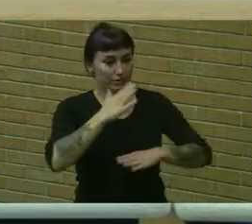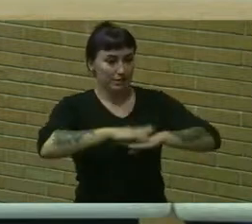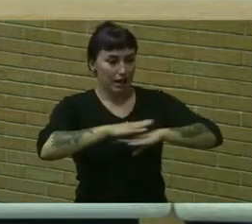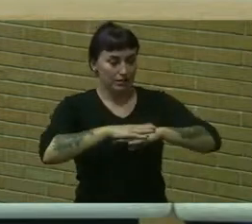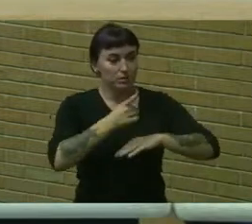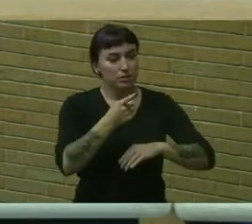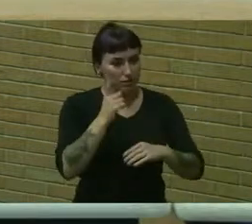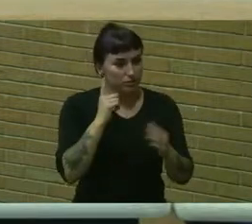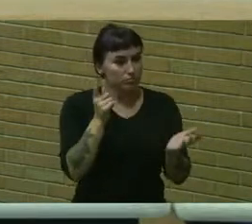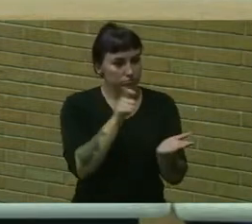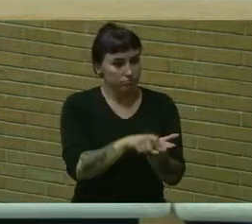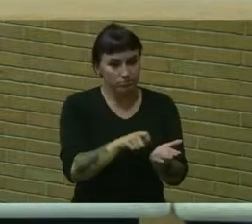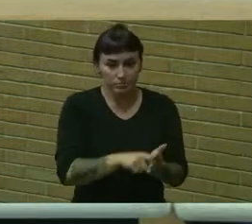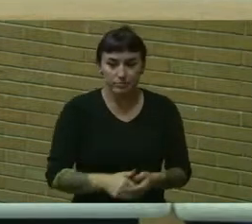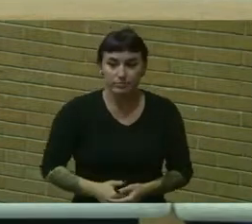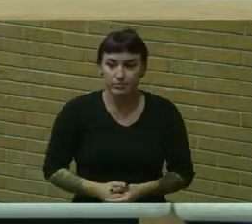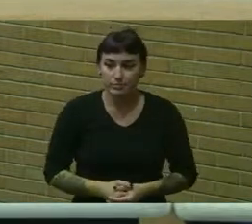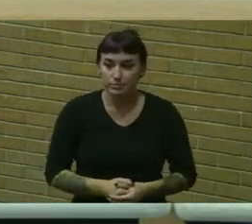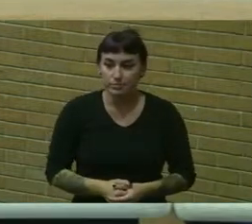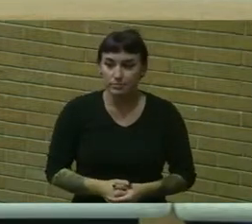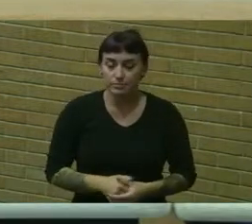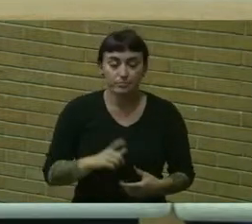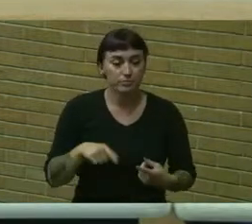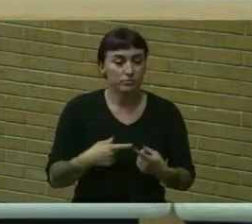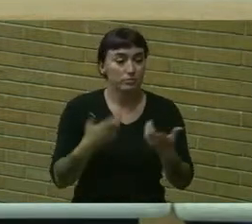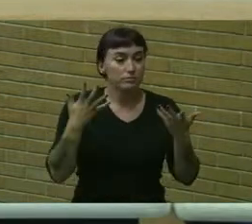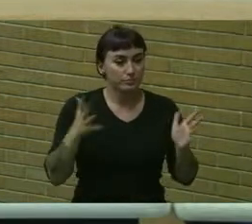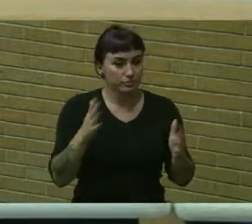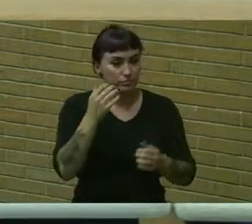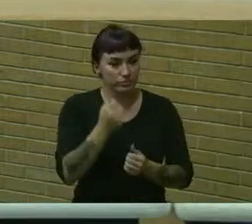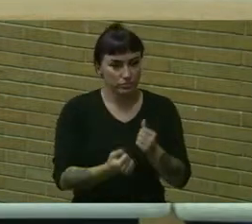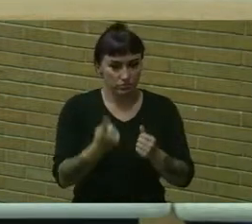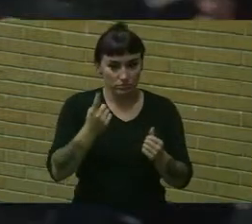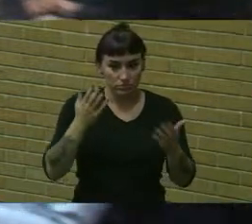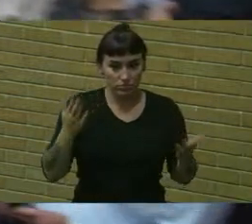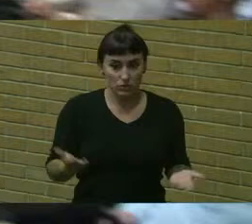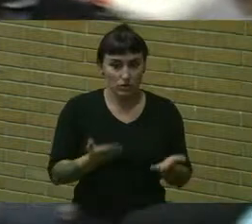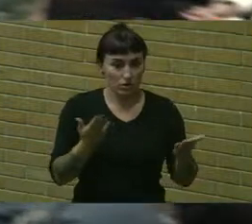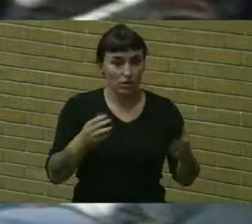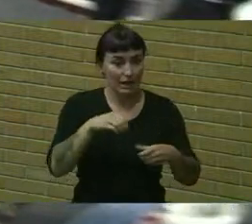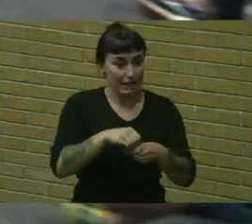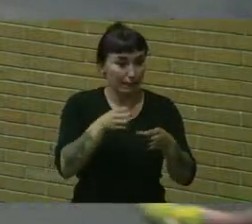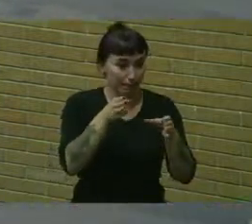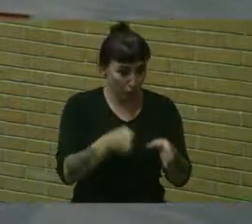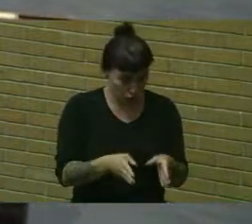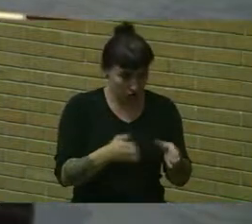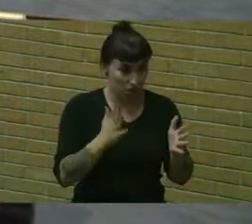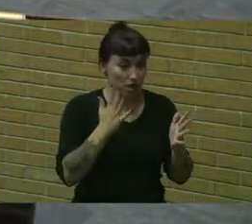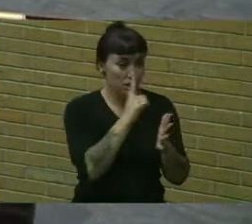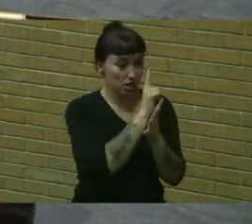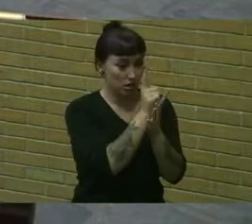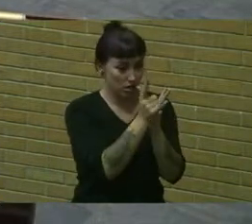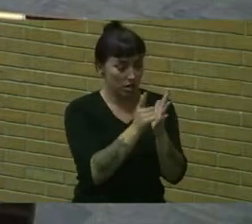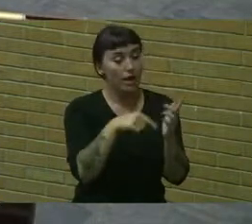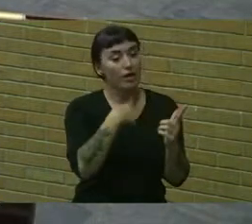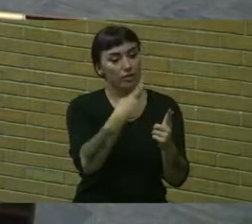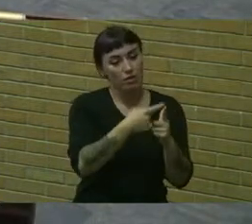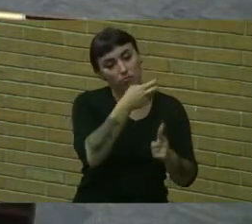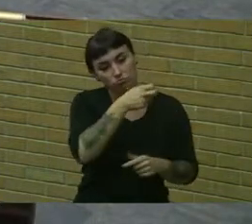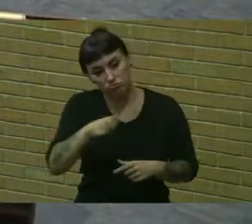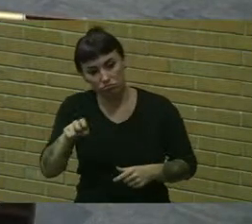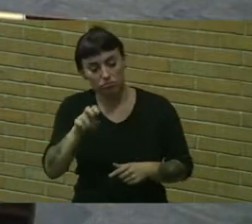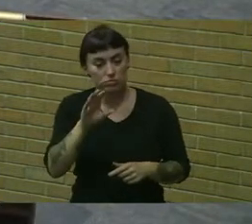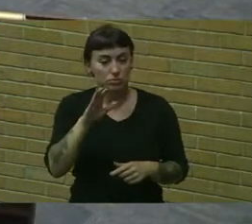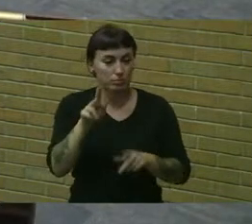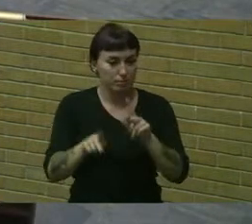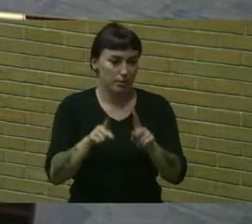You can do that. Once I finish with everyone here in person, we will then go